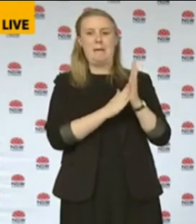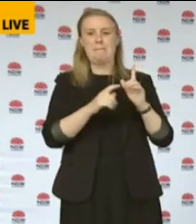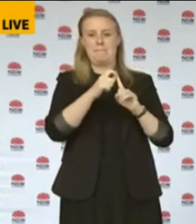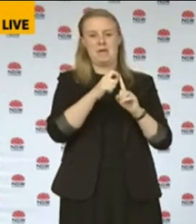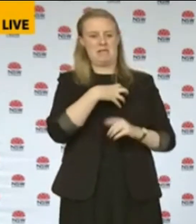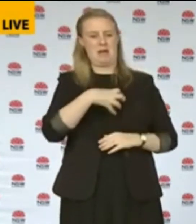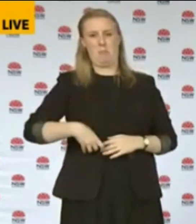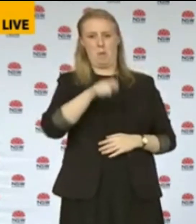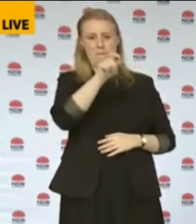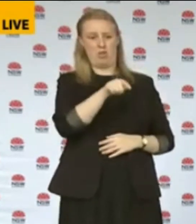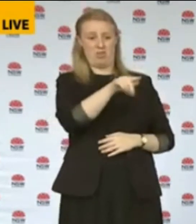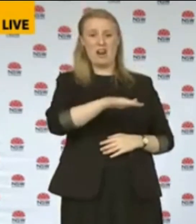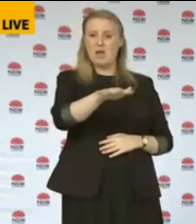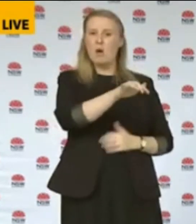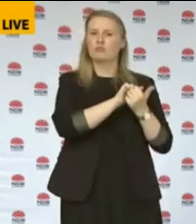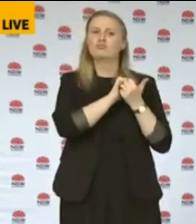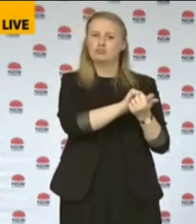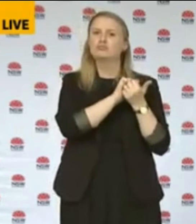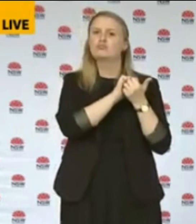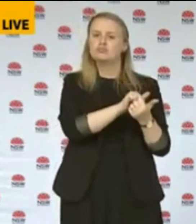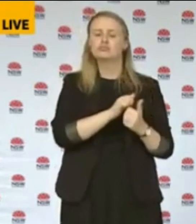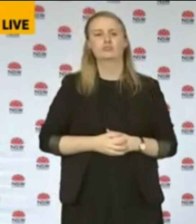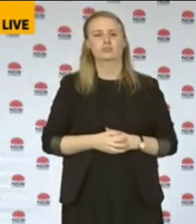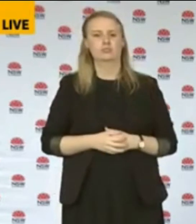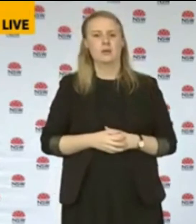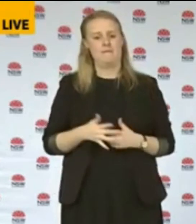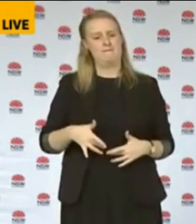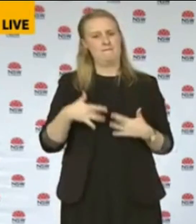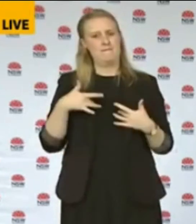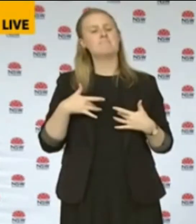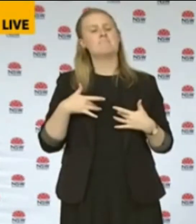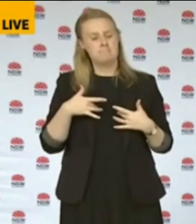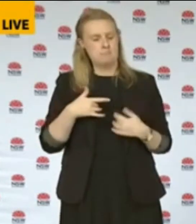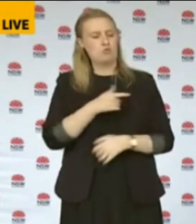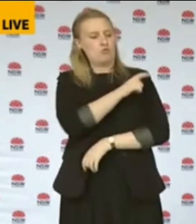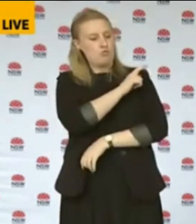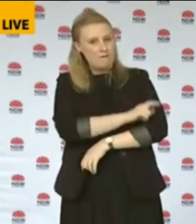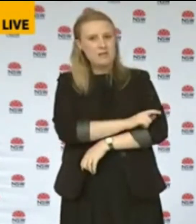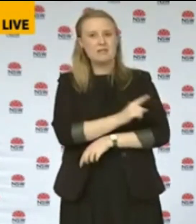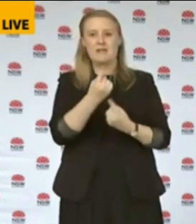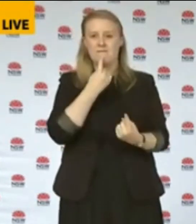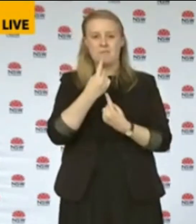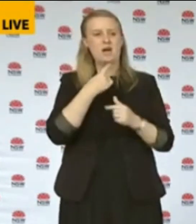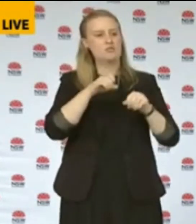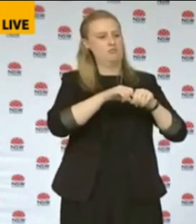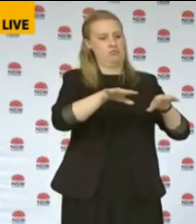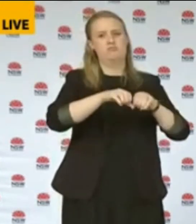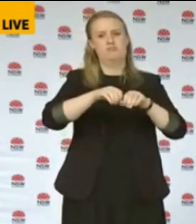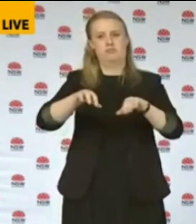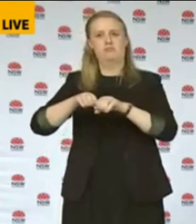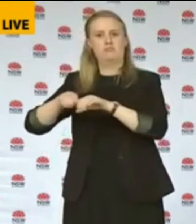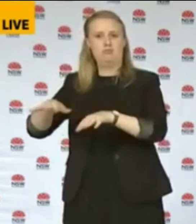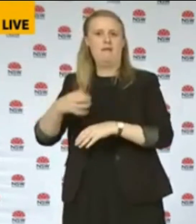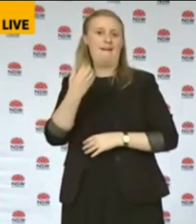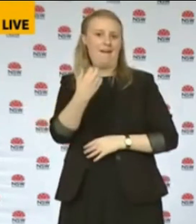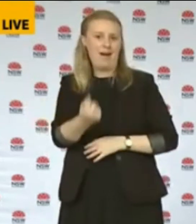that's, we work together, and we're quite confident that the messaging is getting out as best as it can,